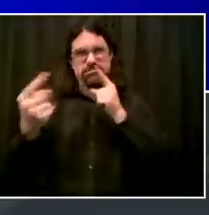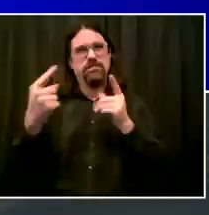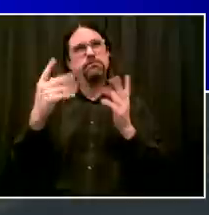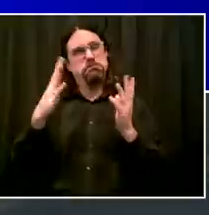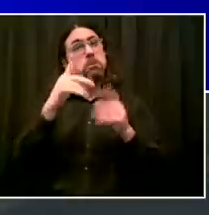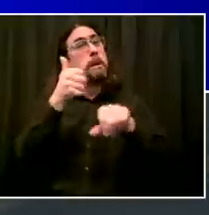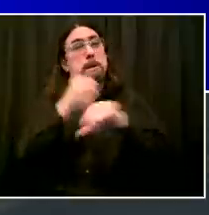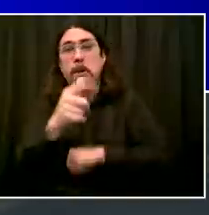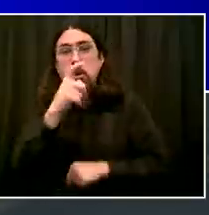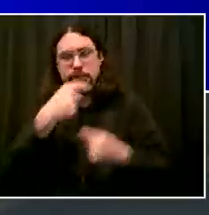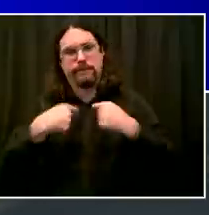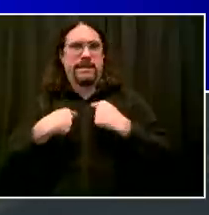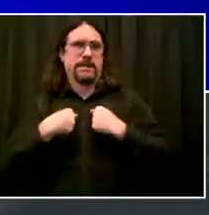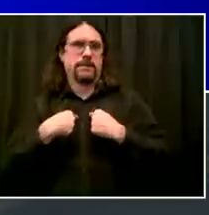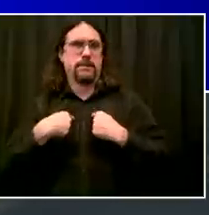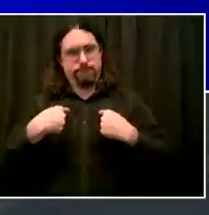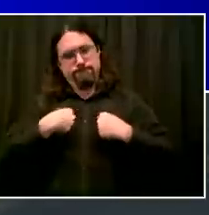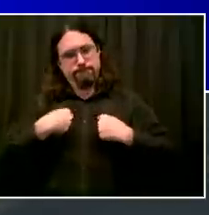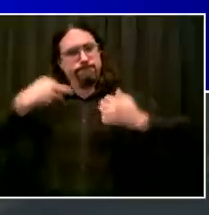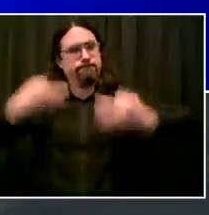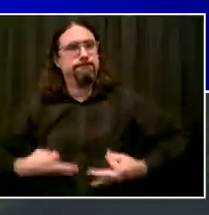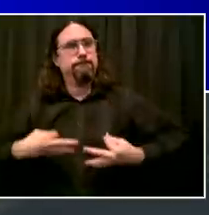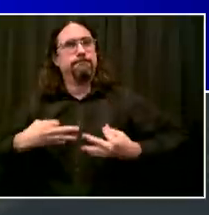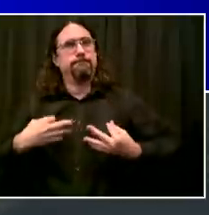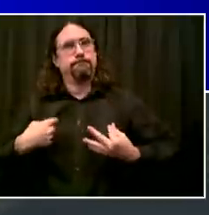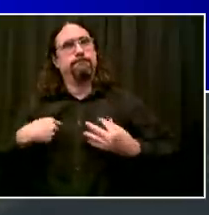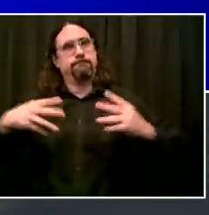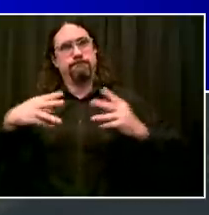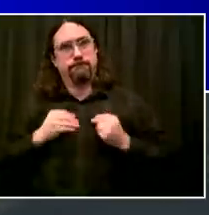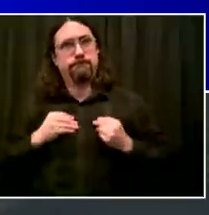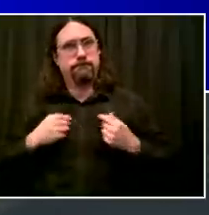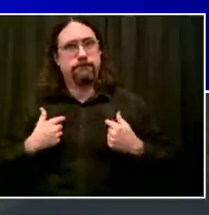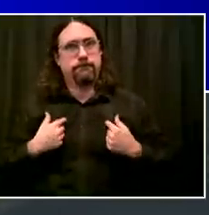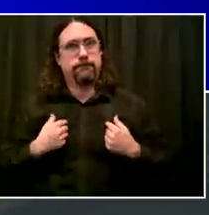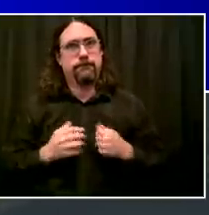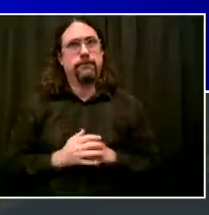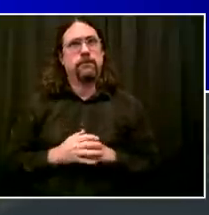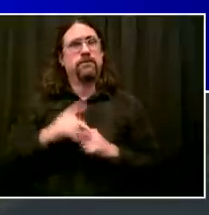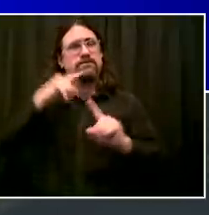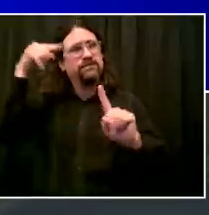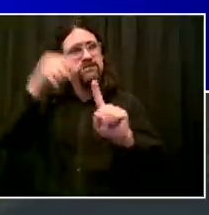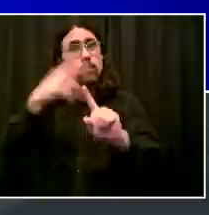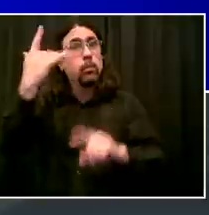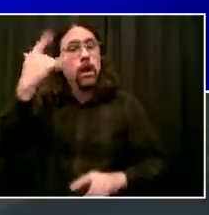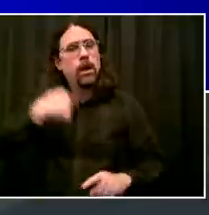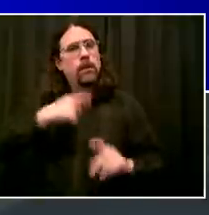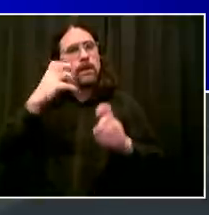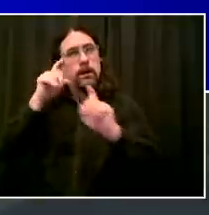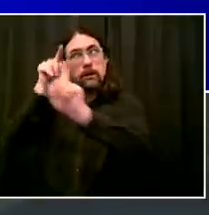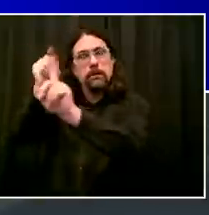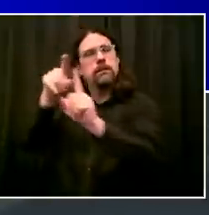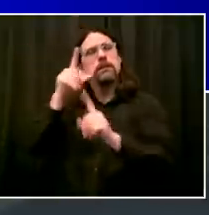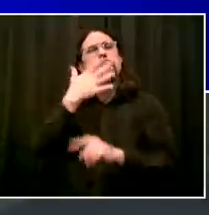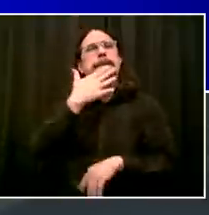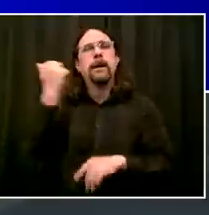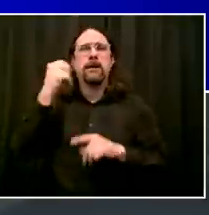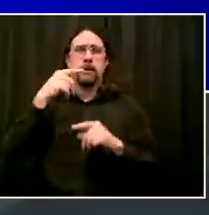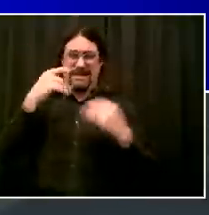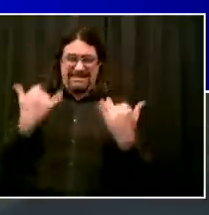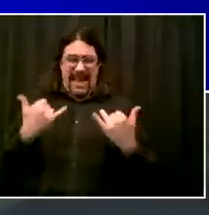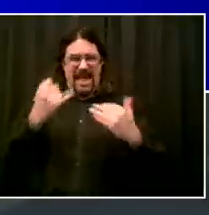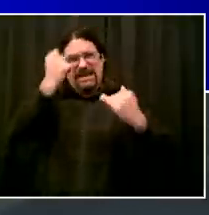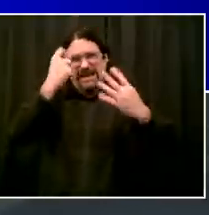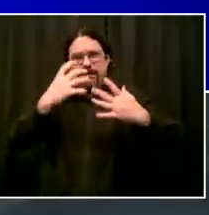safe, move forward, play the long game, not instant gratification, but how do we actually get out of this crisis, get out of this